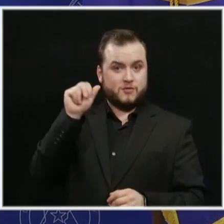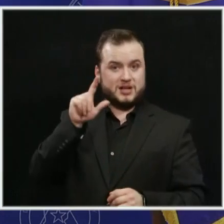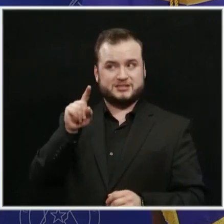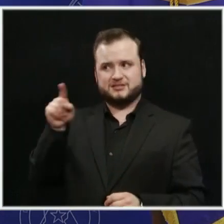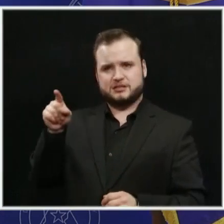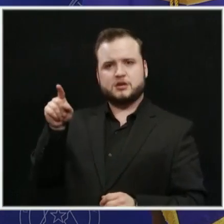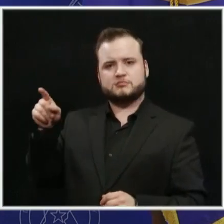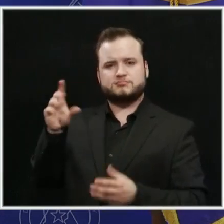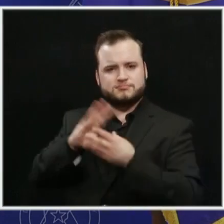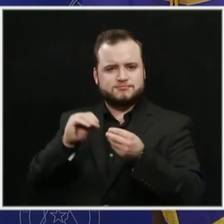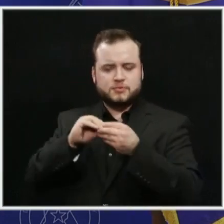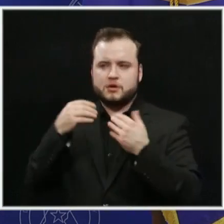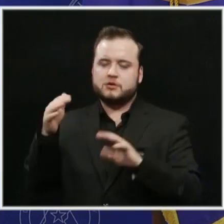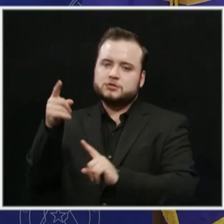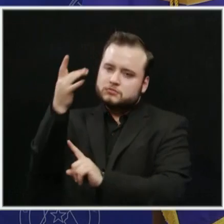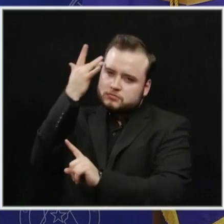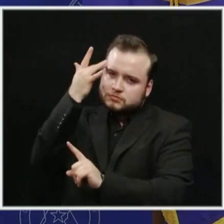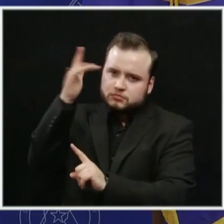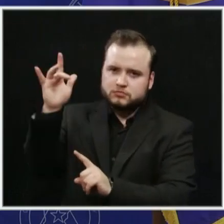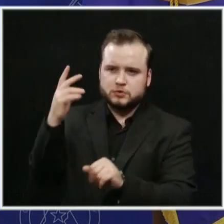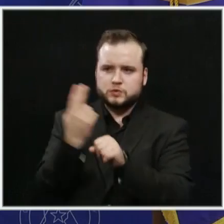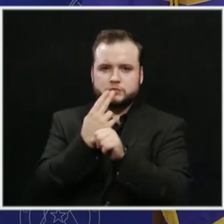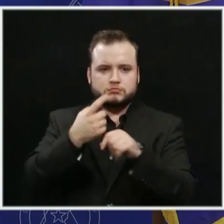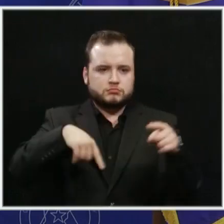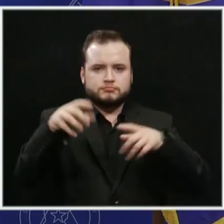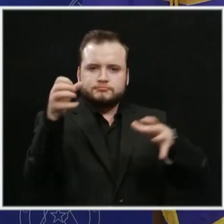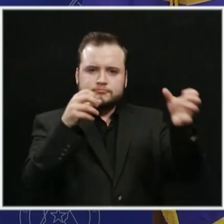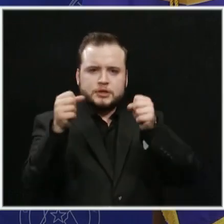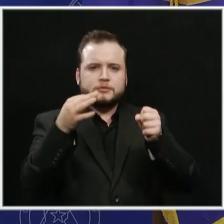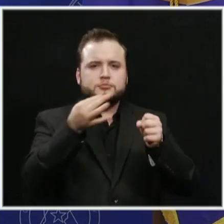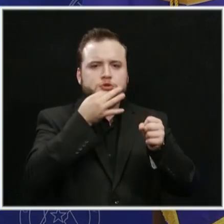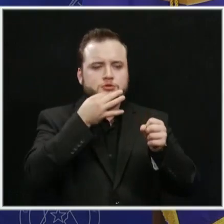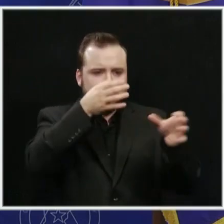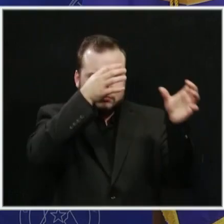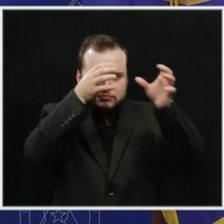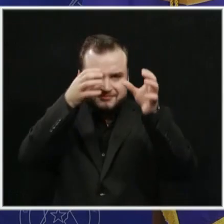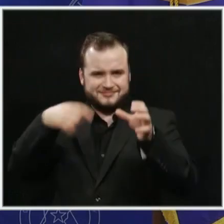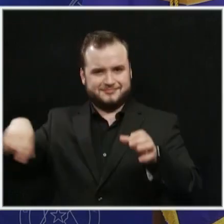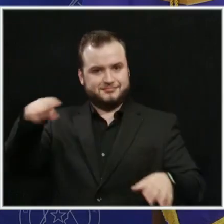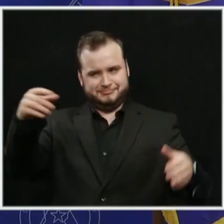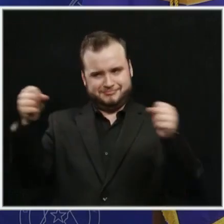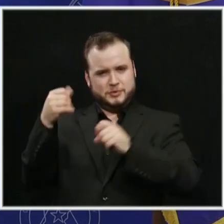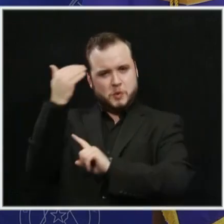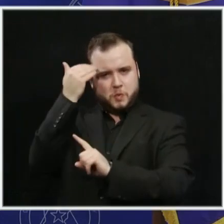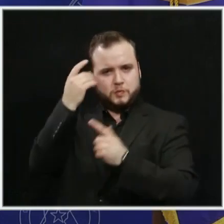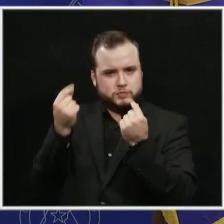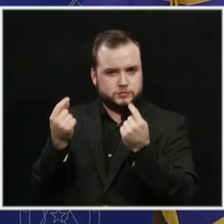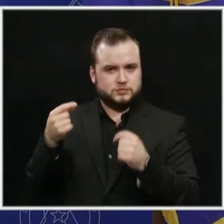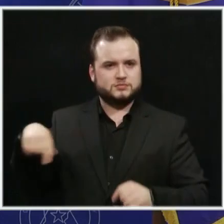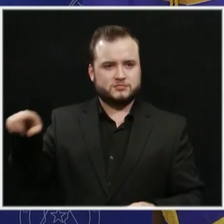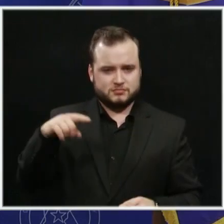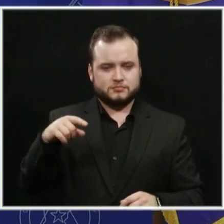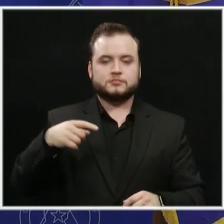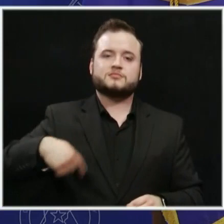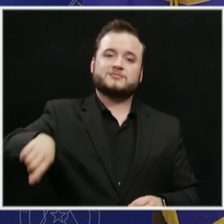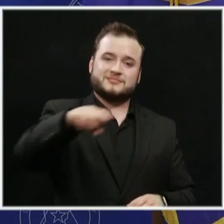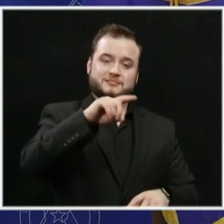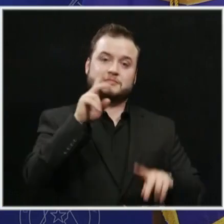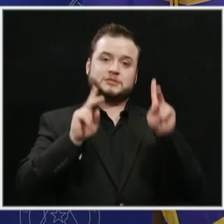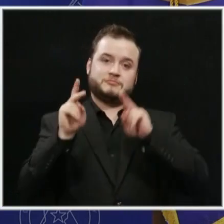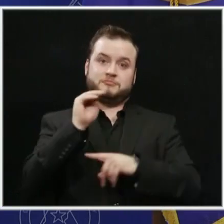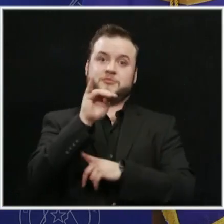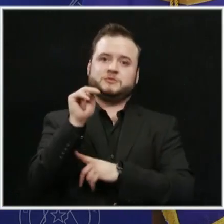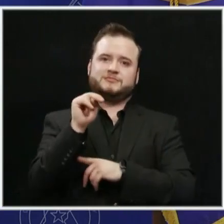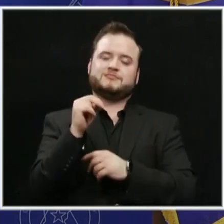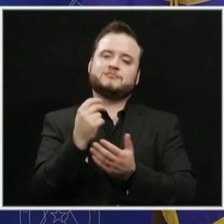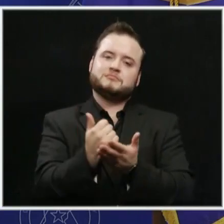just awesome leadership is going to help us get through this. And I just want once again to thank you, the